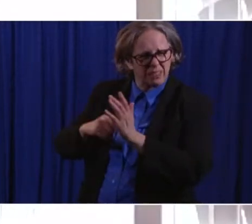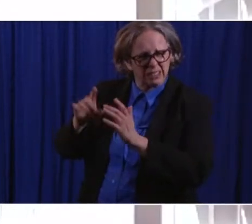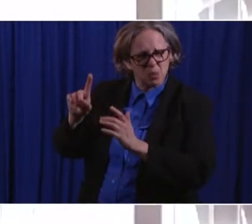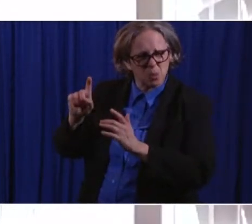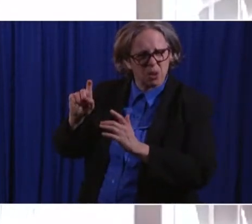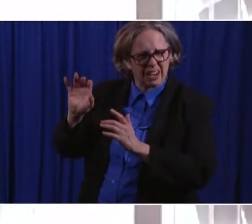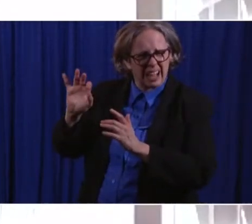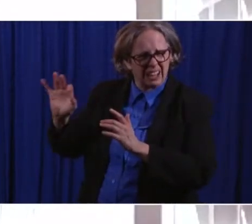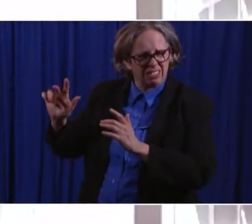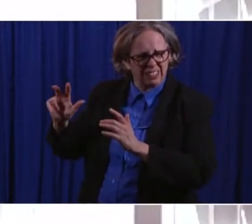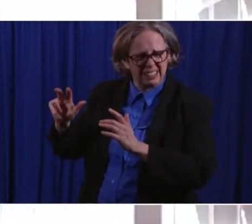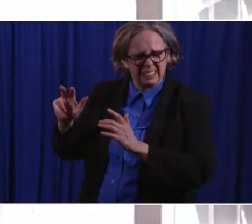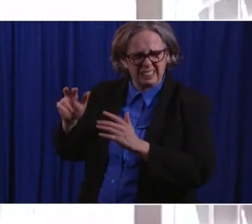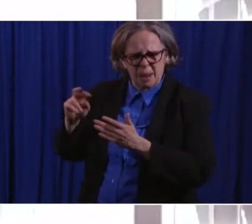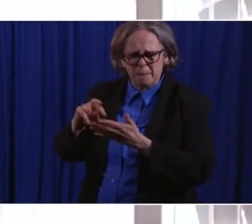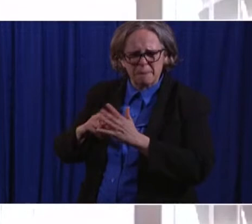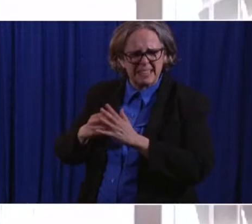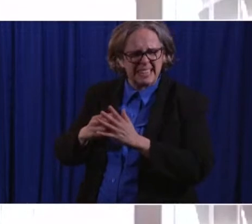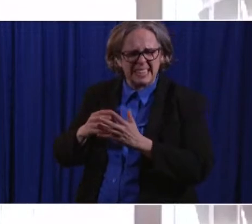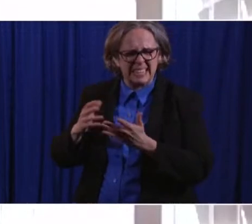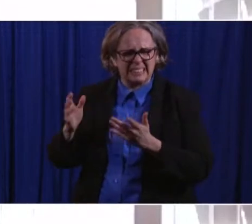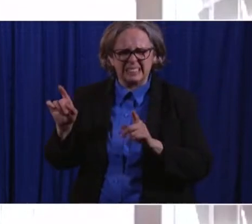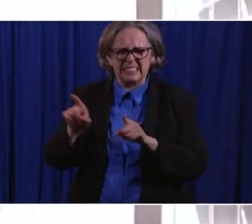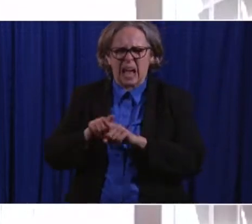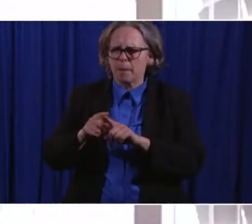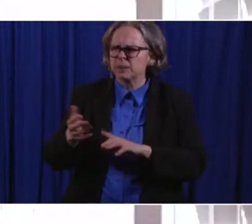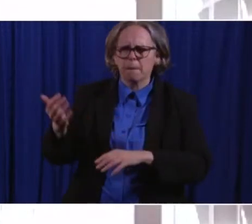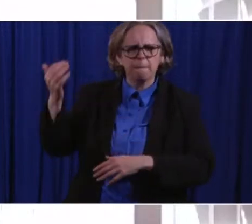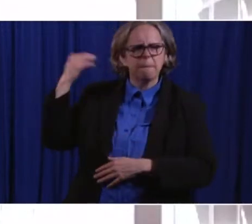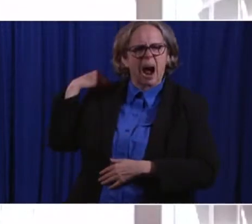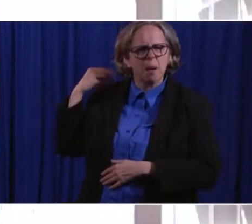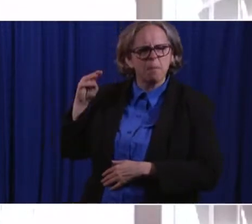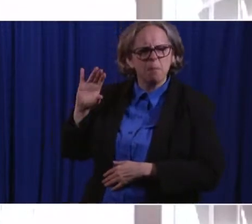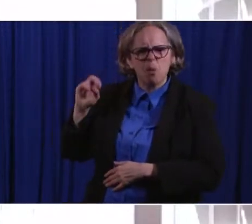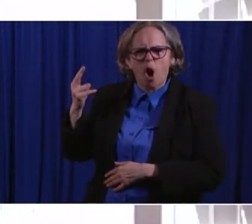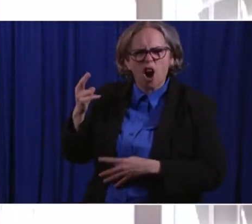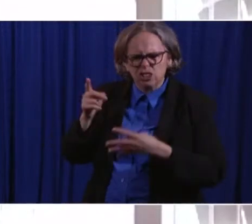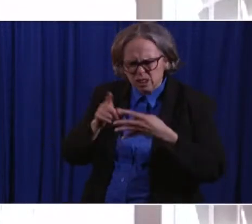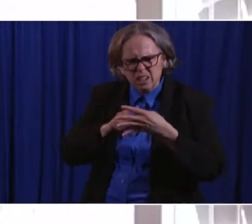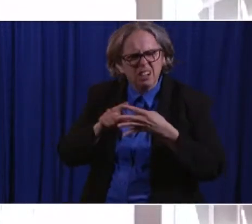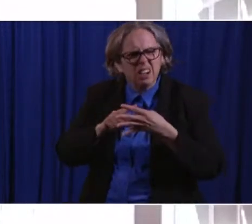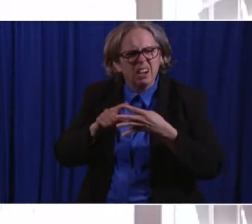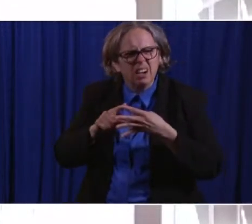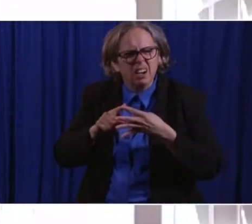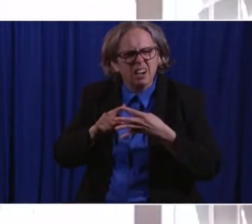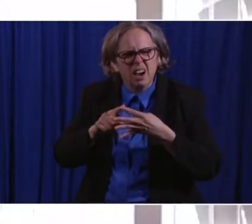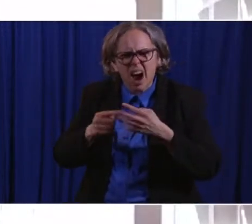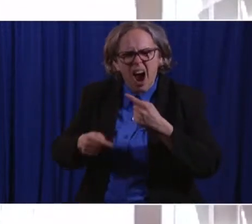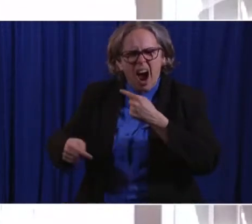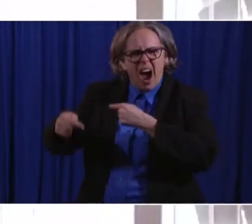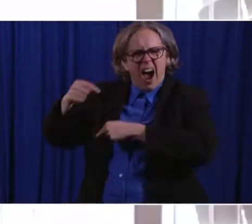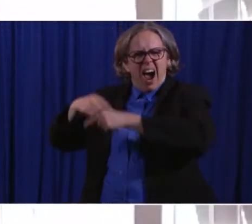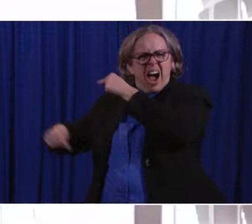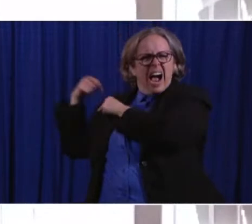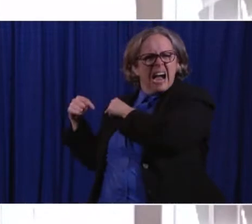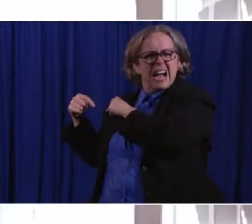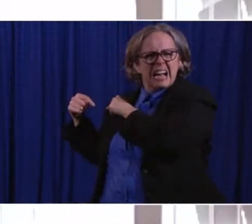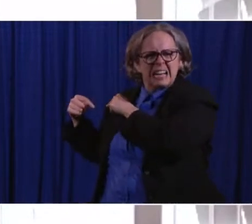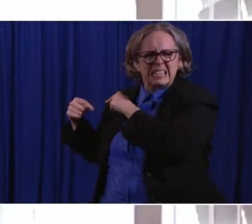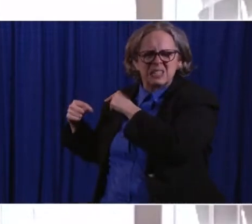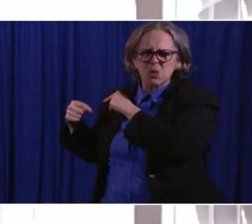And our variant numbers continue to grow. In addition, evidence continues to